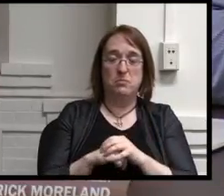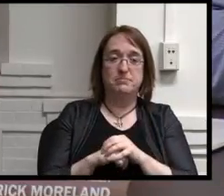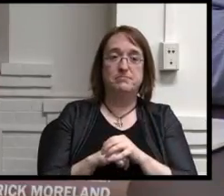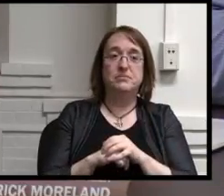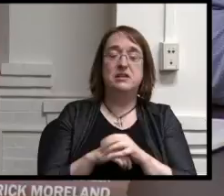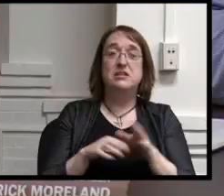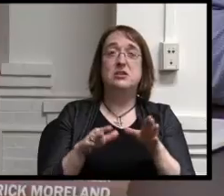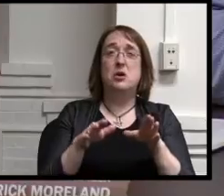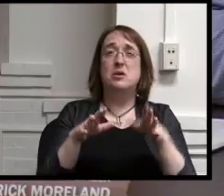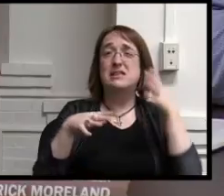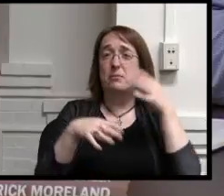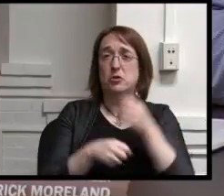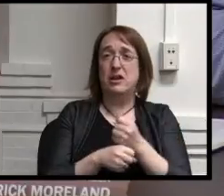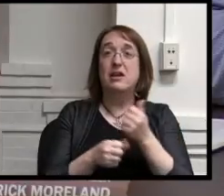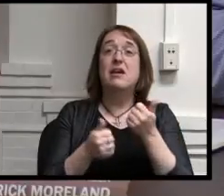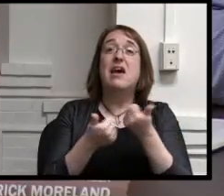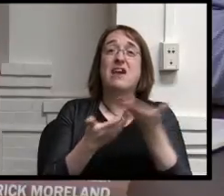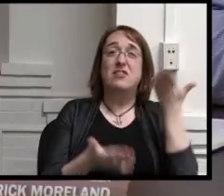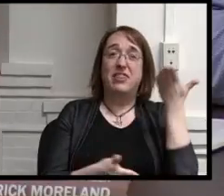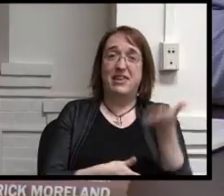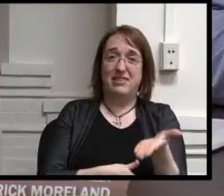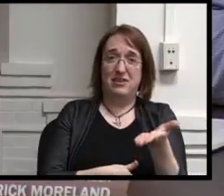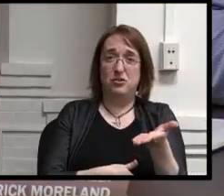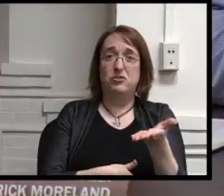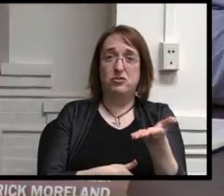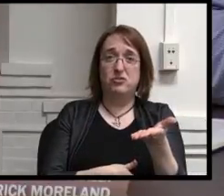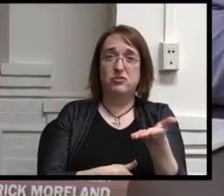says that everything that's included in this financial report